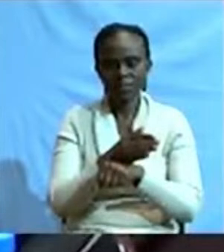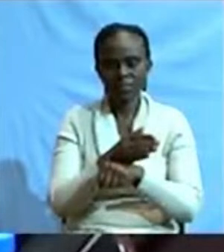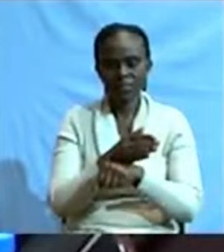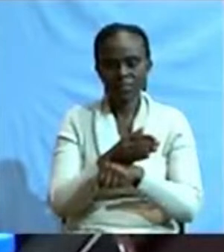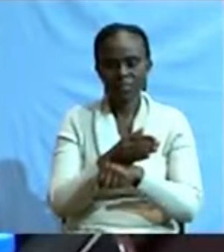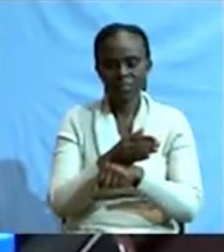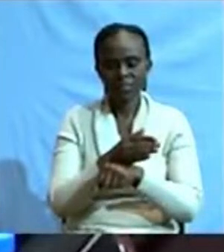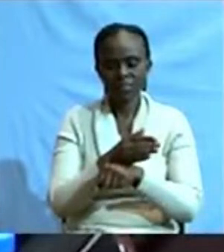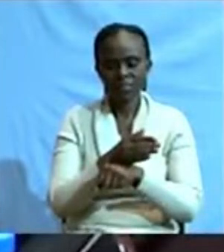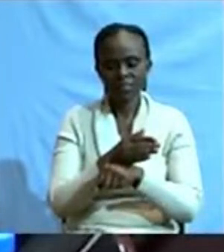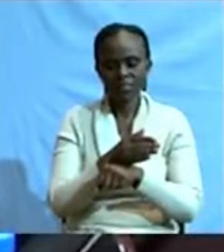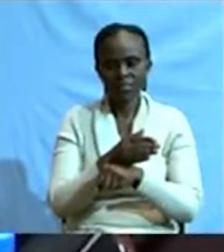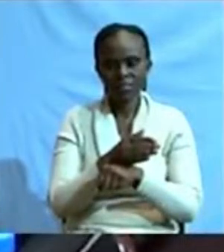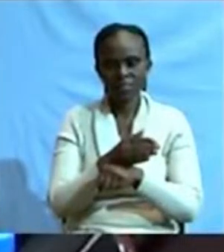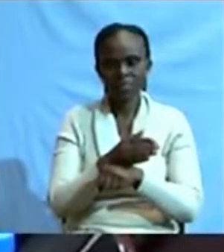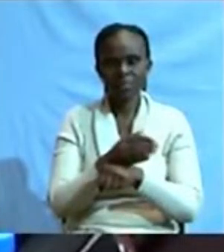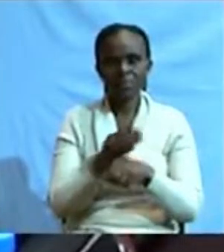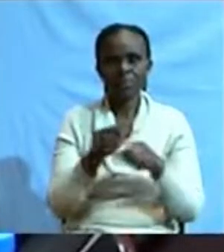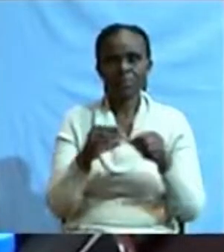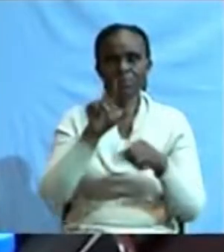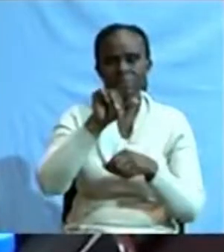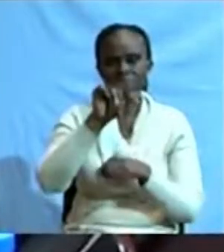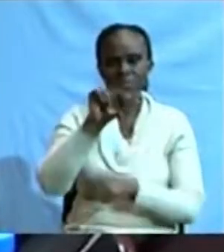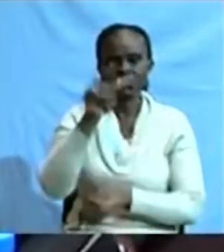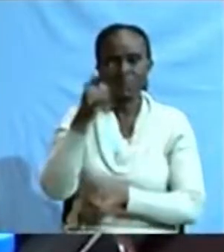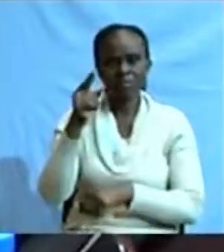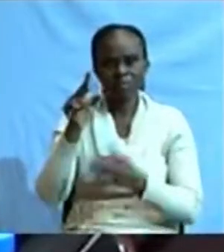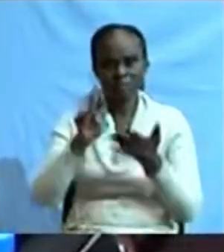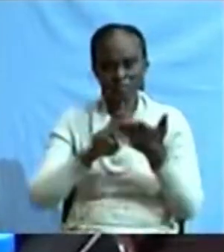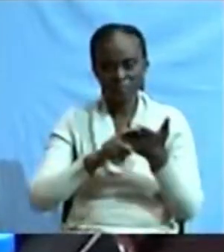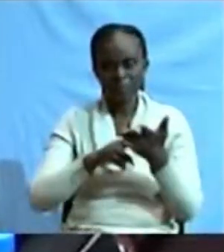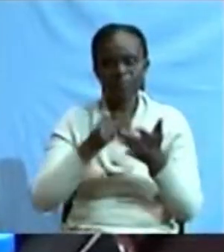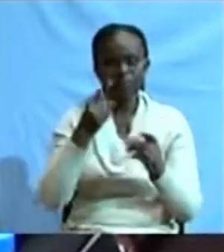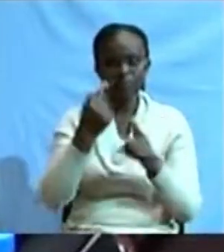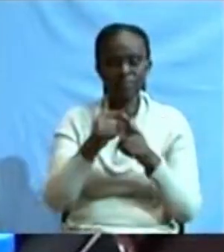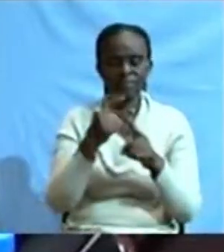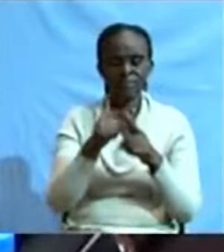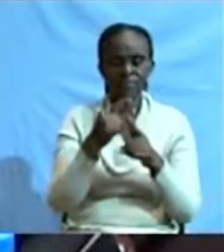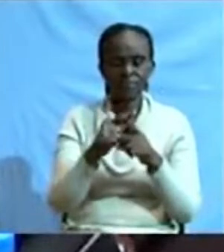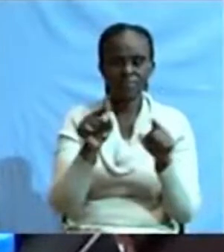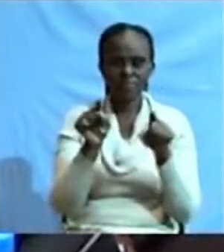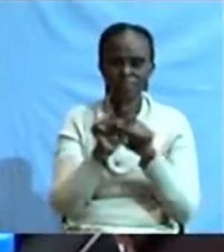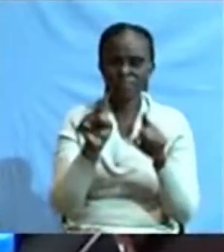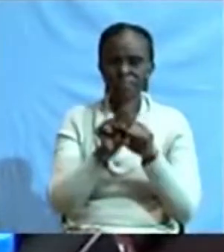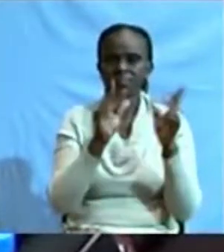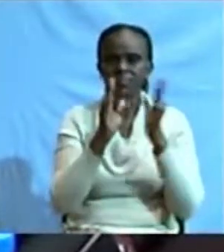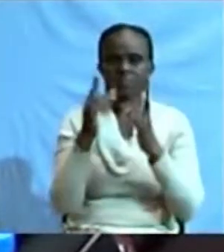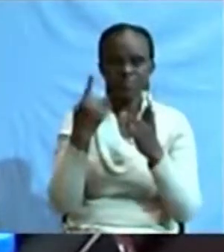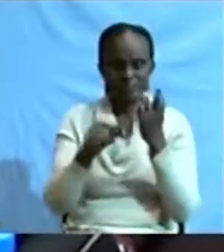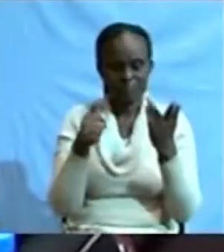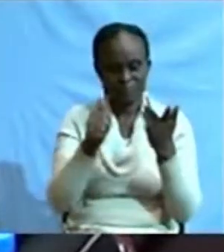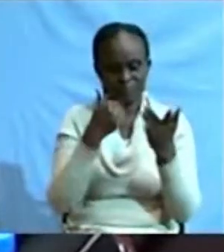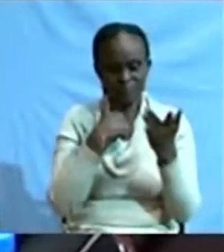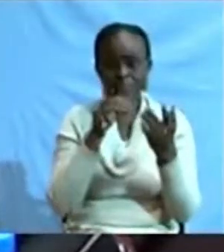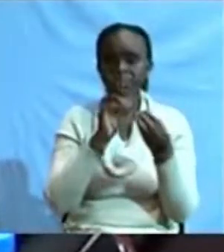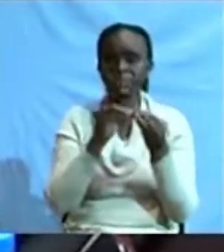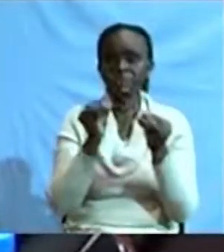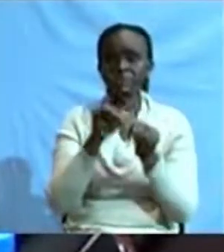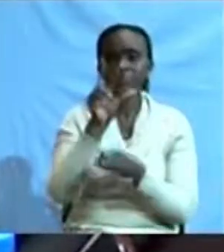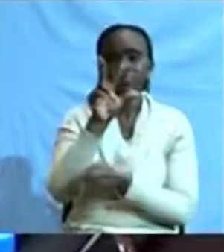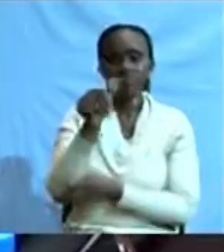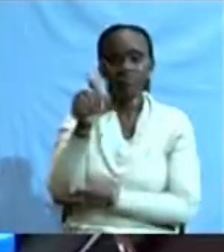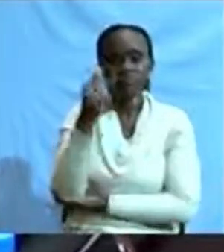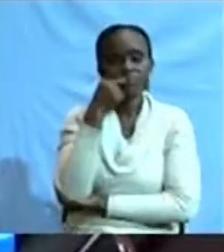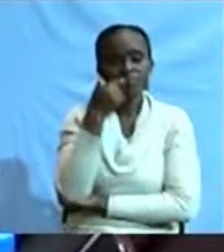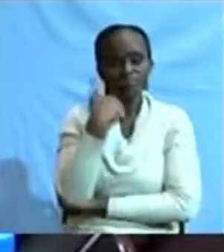looking at, Chair, or the report is the 2021 report up to December. And the measures that you have put in place, number 3, you have